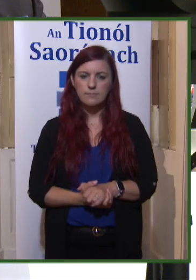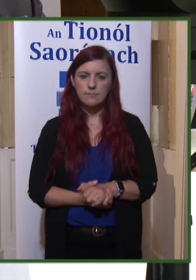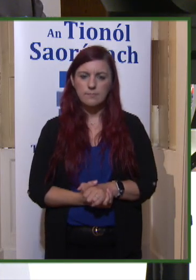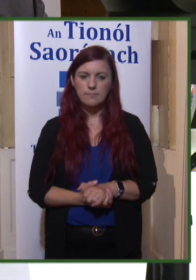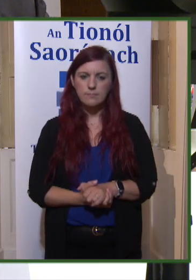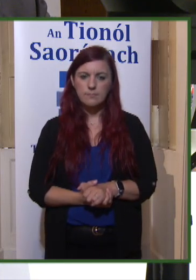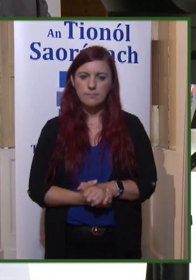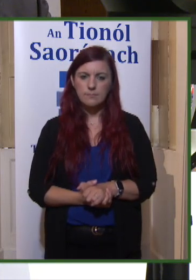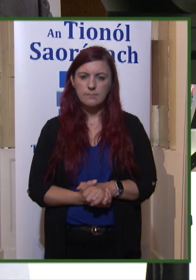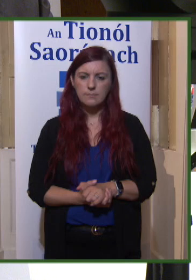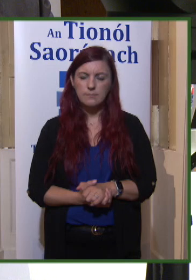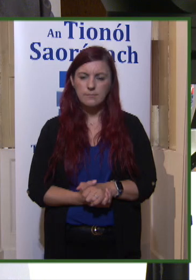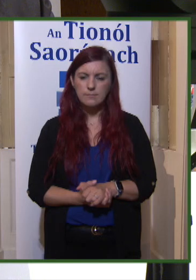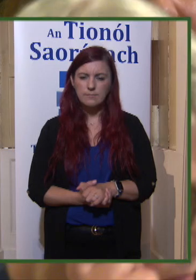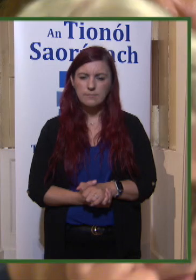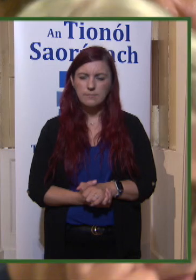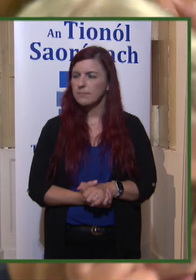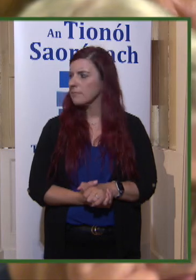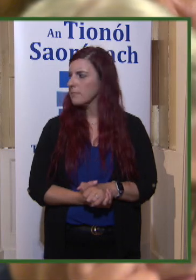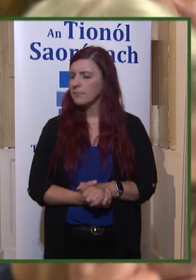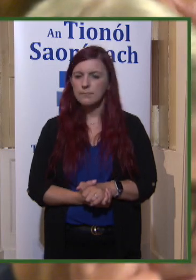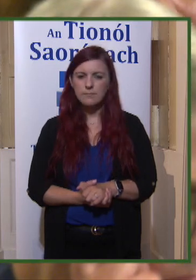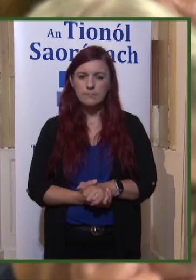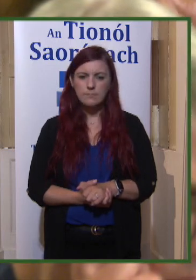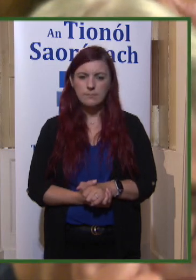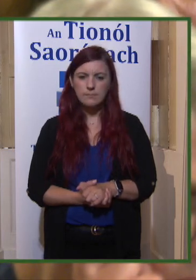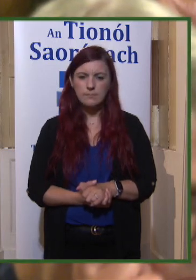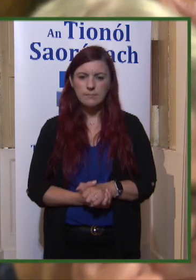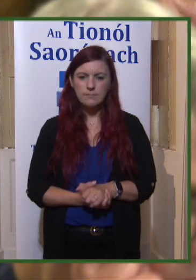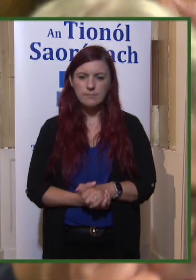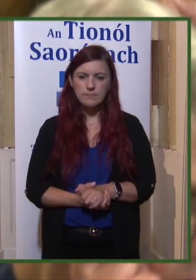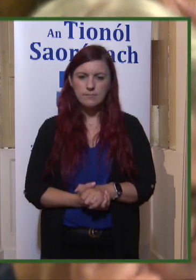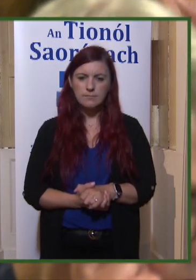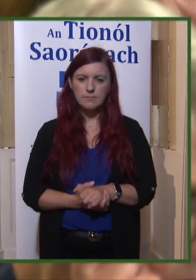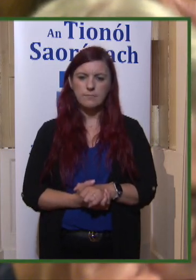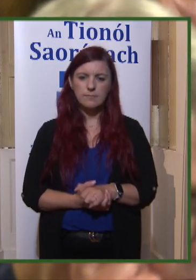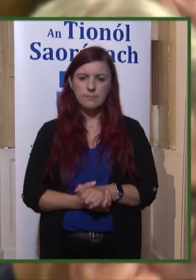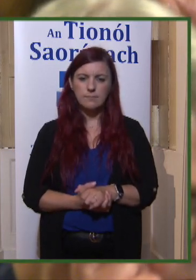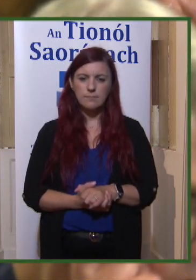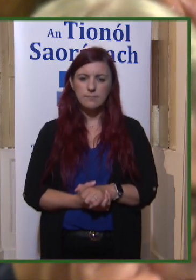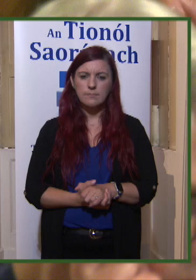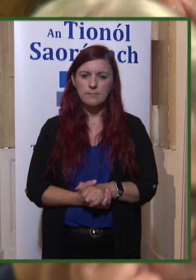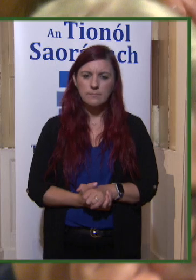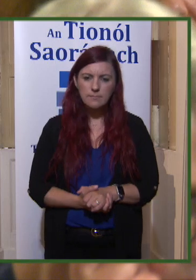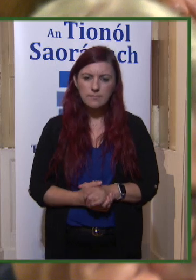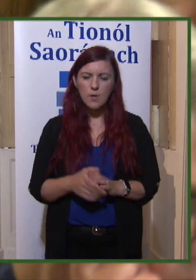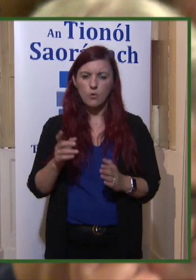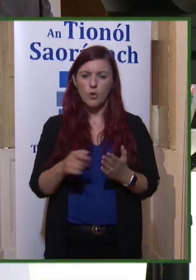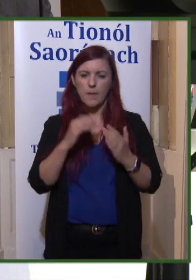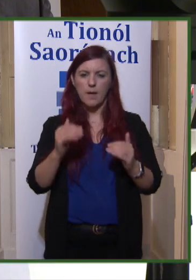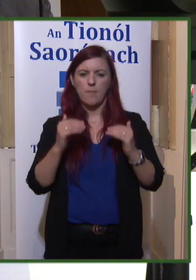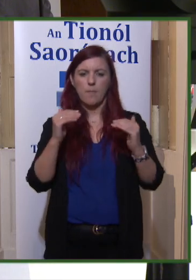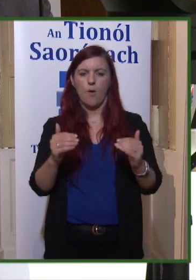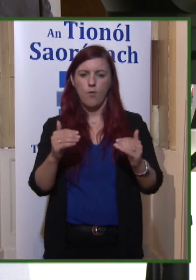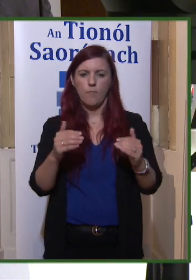Yes, and DEM will act in the interest of Dublin's population and be above party politics. Correct, and that's when